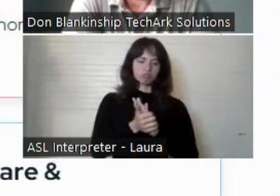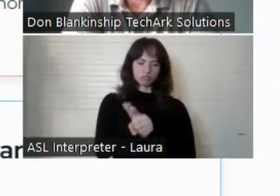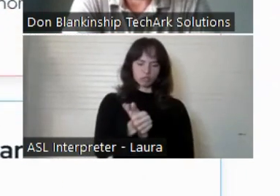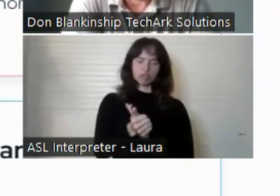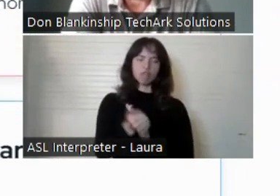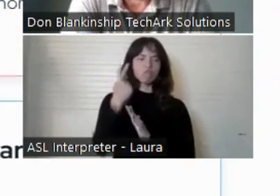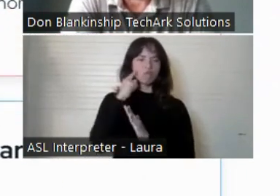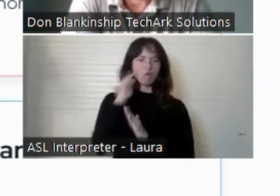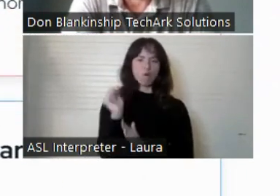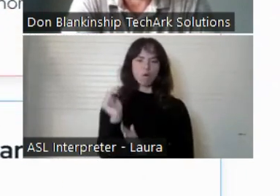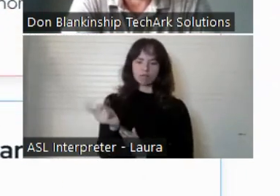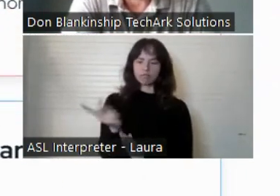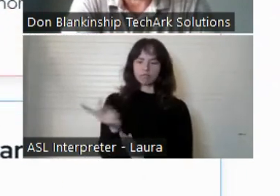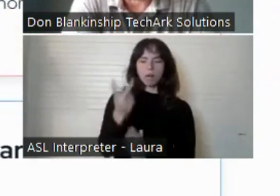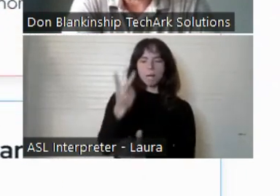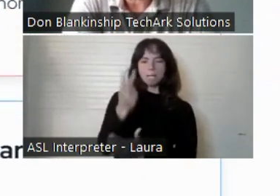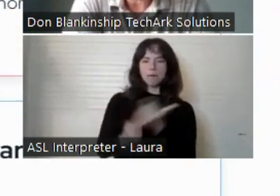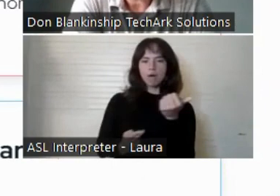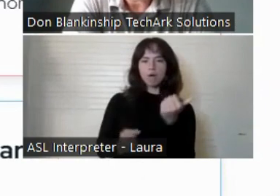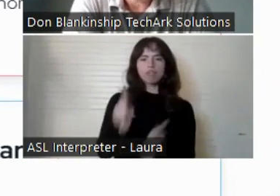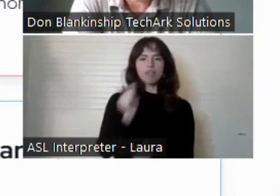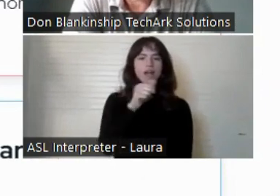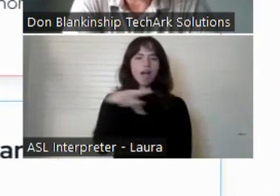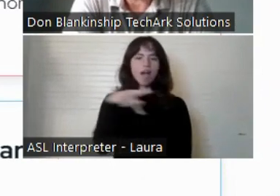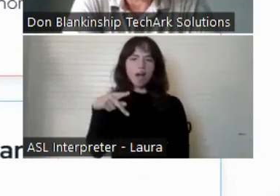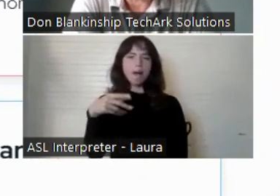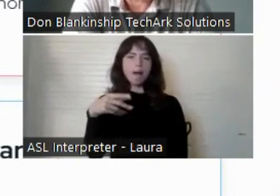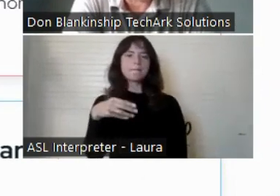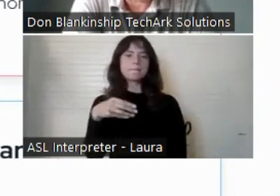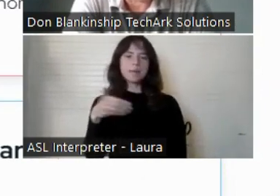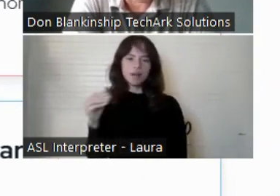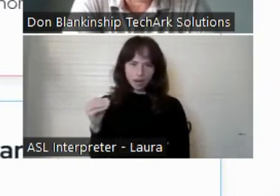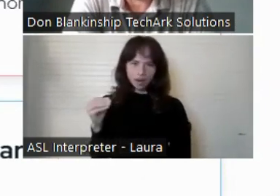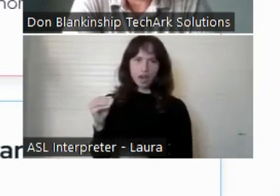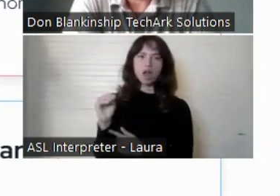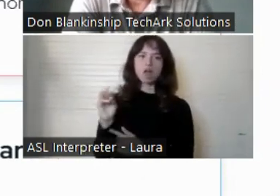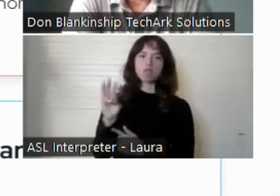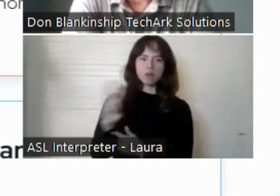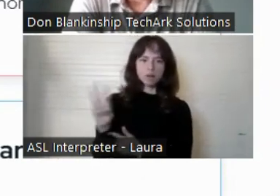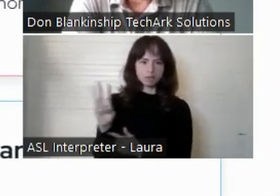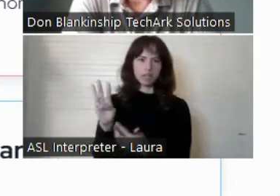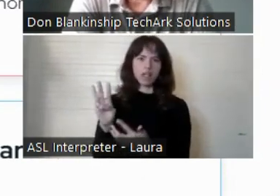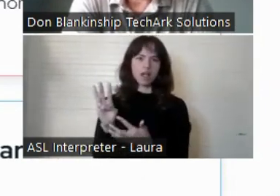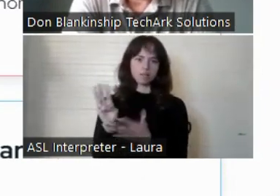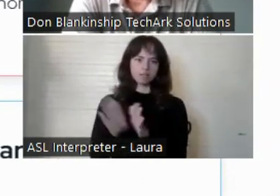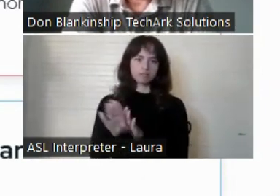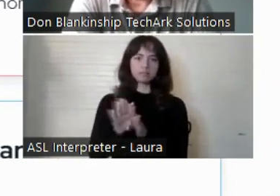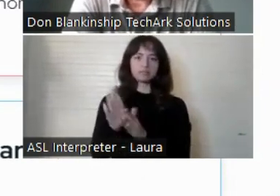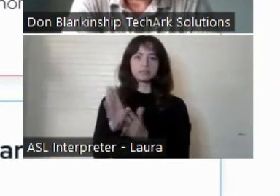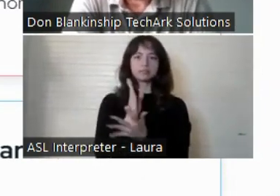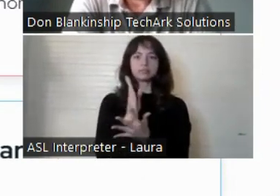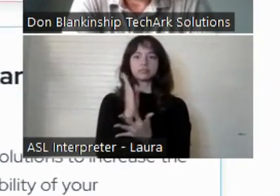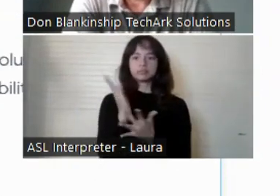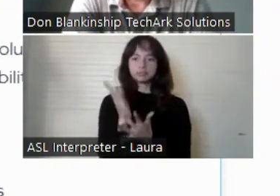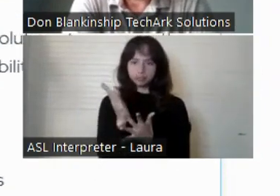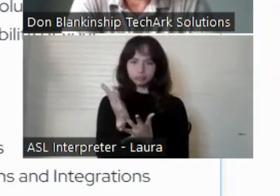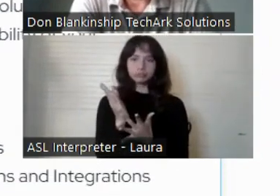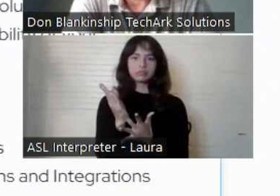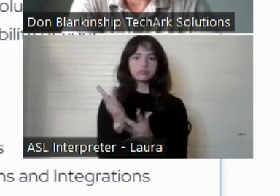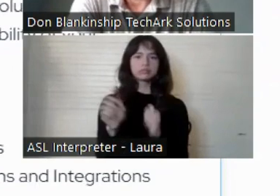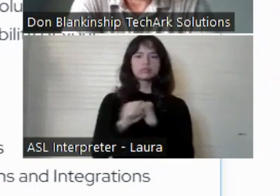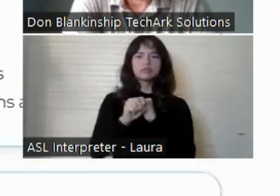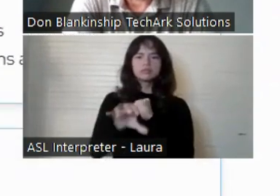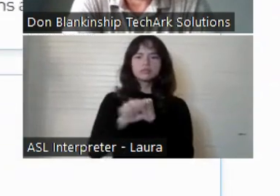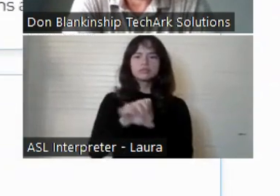but not least, digital marketing services. So essentially anything within the Google ad space, paid